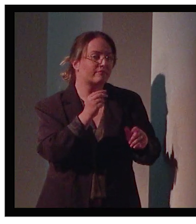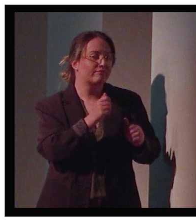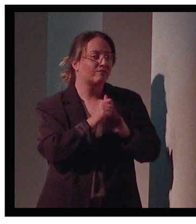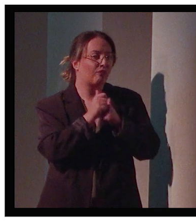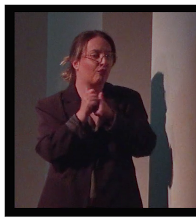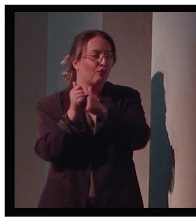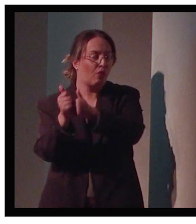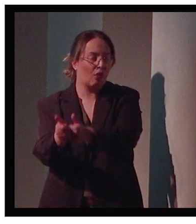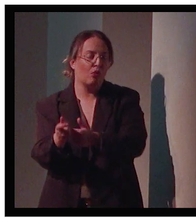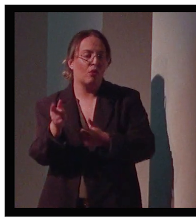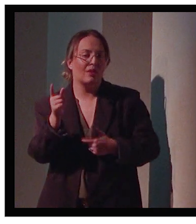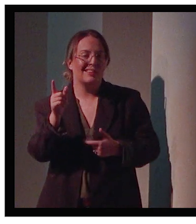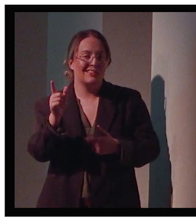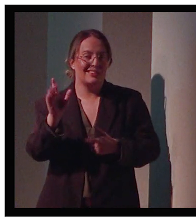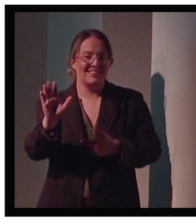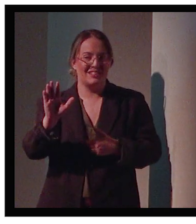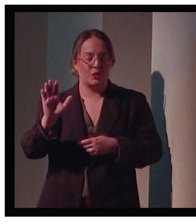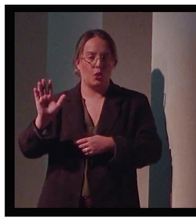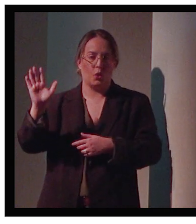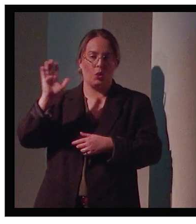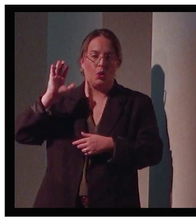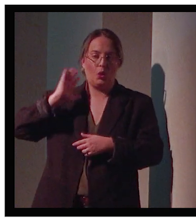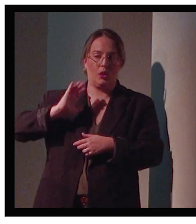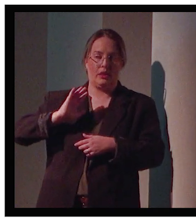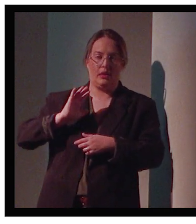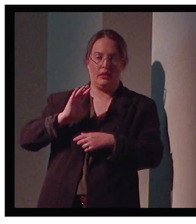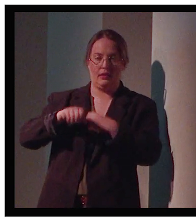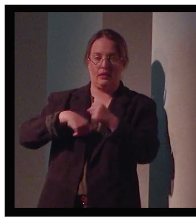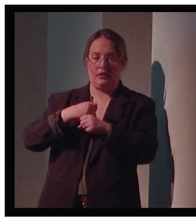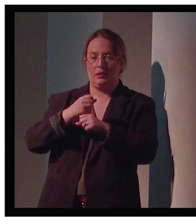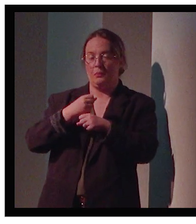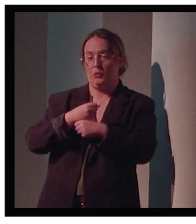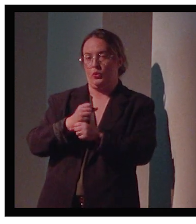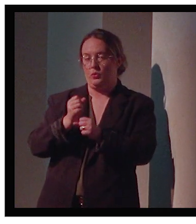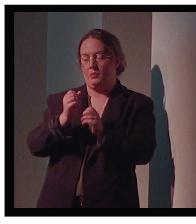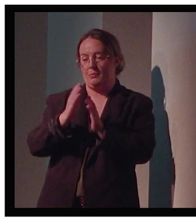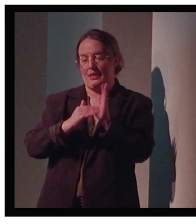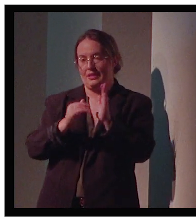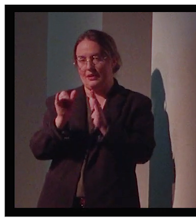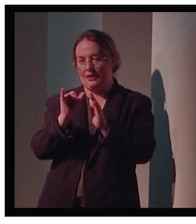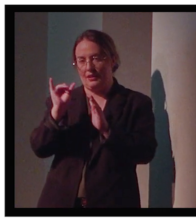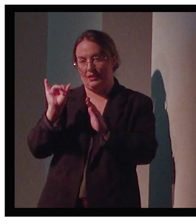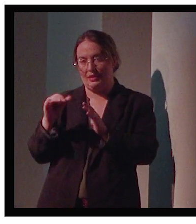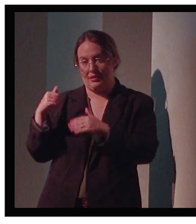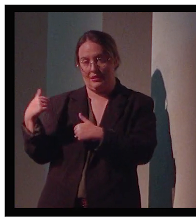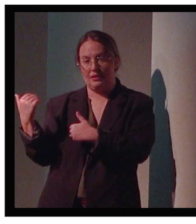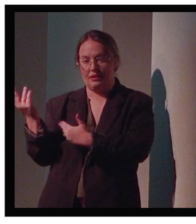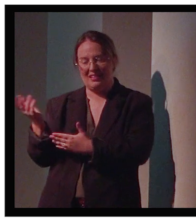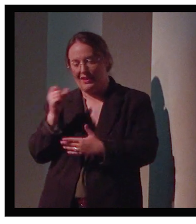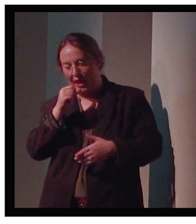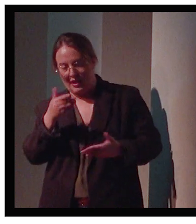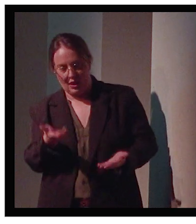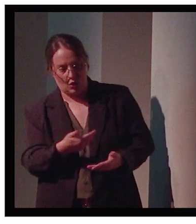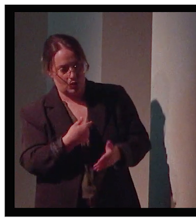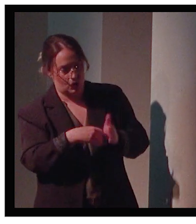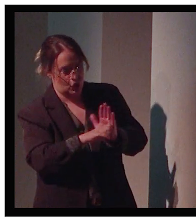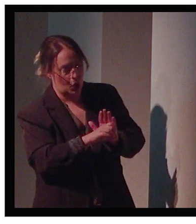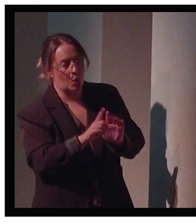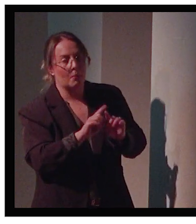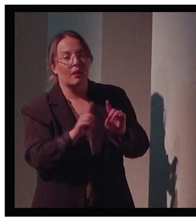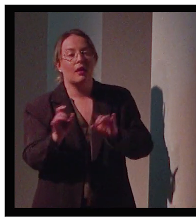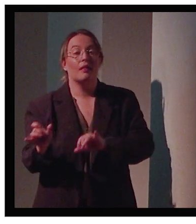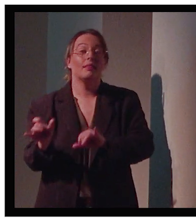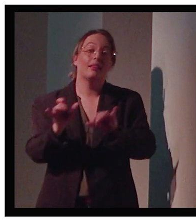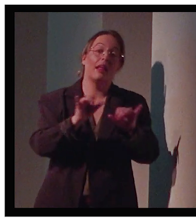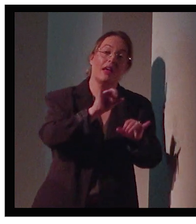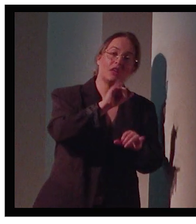In his early years, Bouguereau produced history paintings like this one. not in the show. But like Gérôme, he too